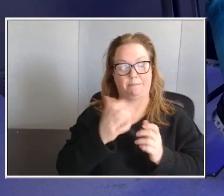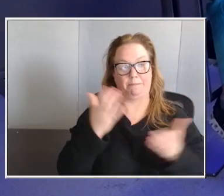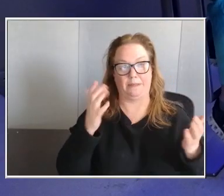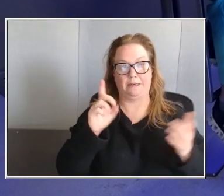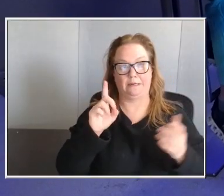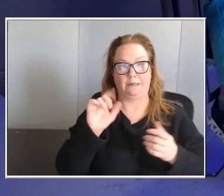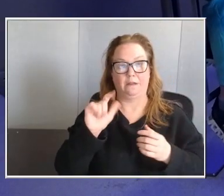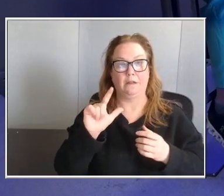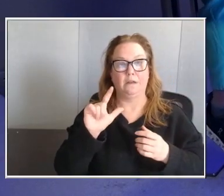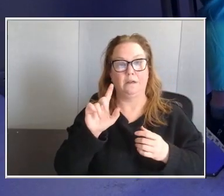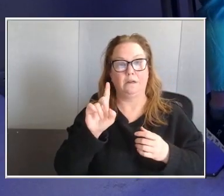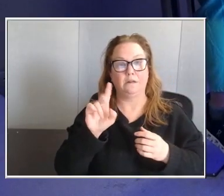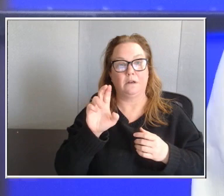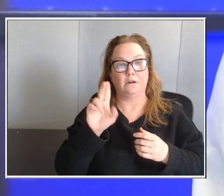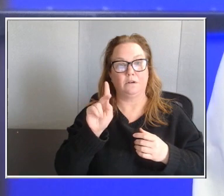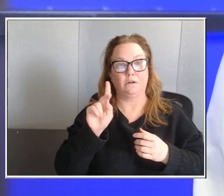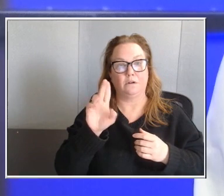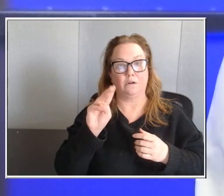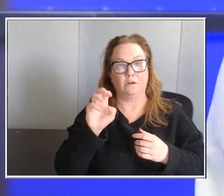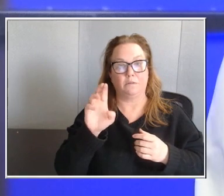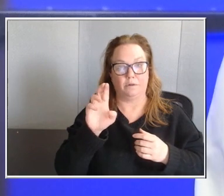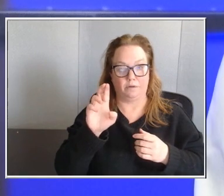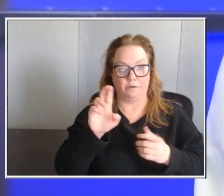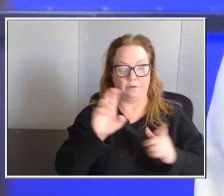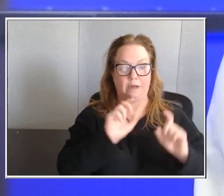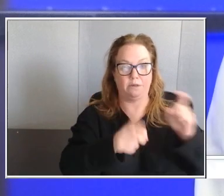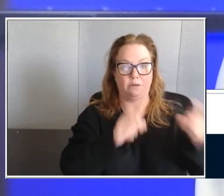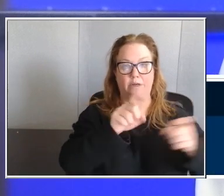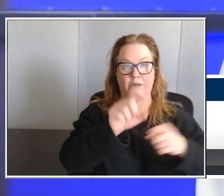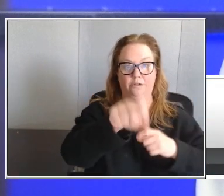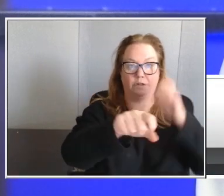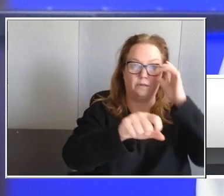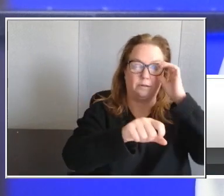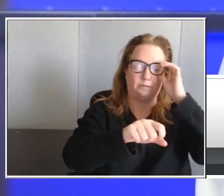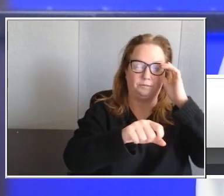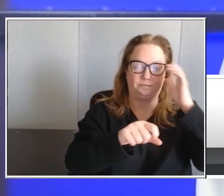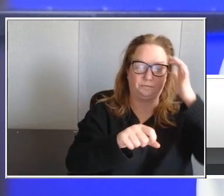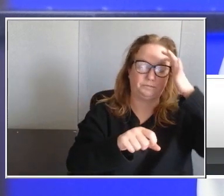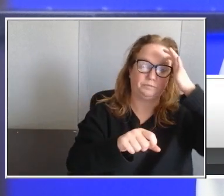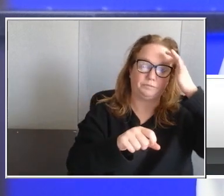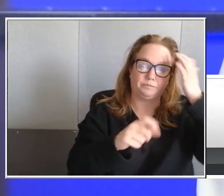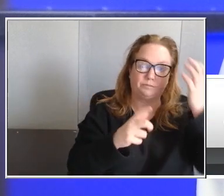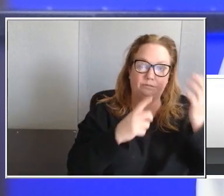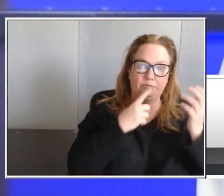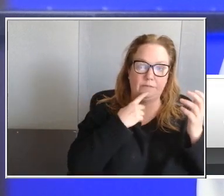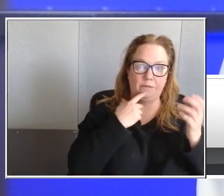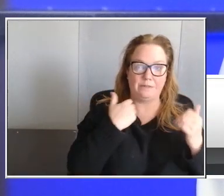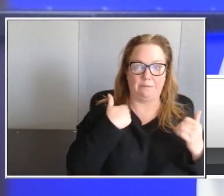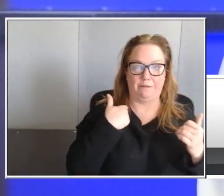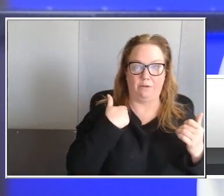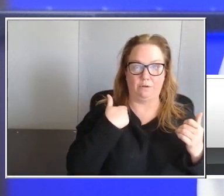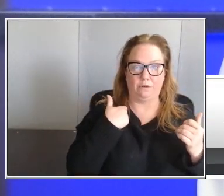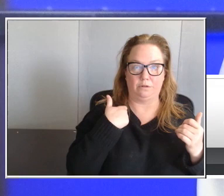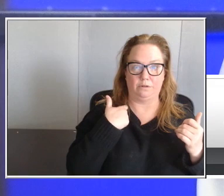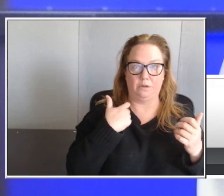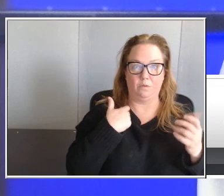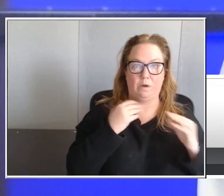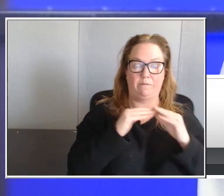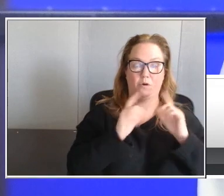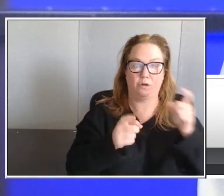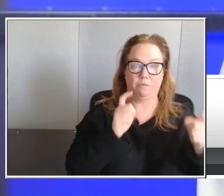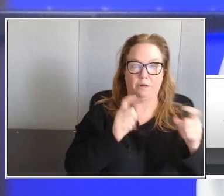Coomer. I like to focus on donation. I mean, I think that, as has been said before, we have more donation and we